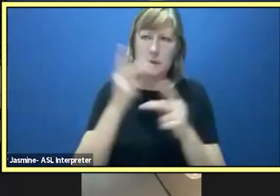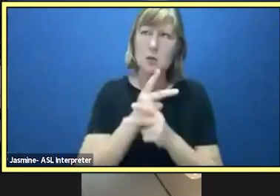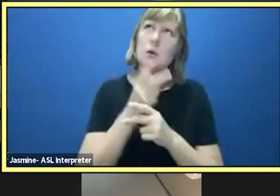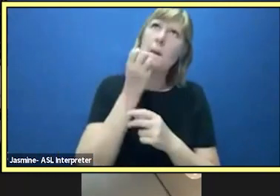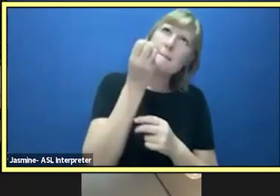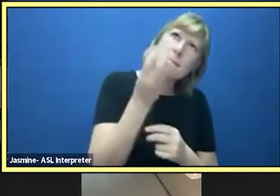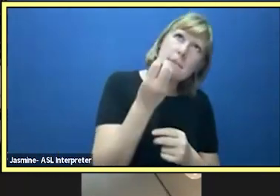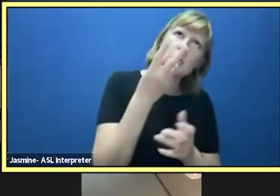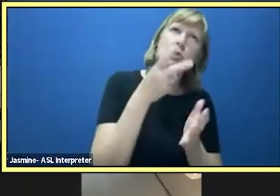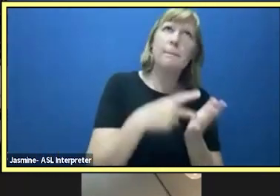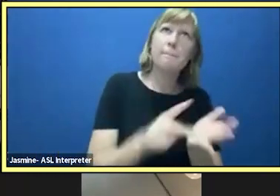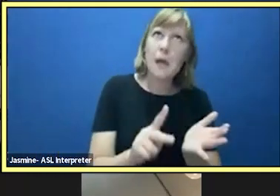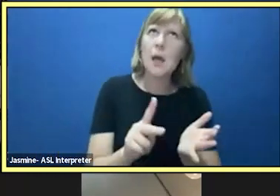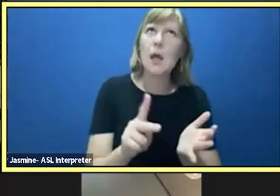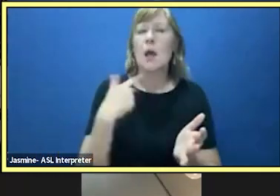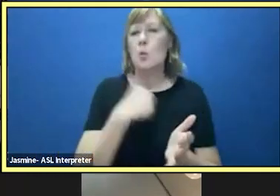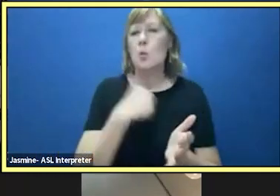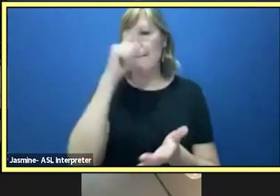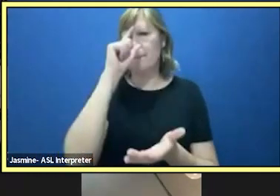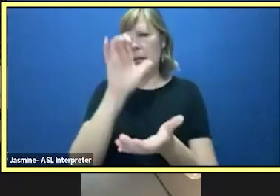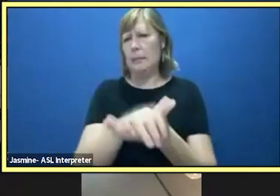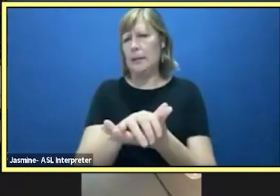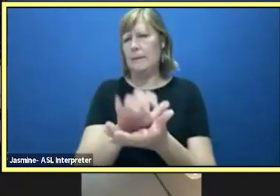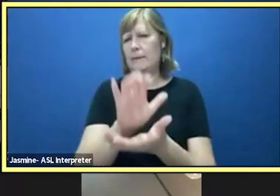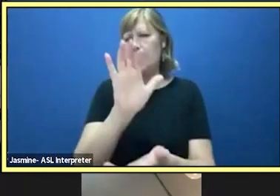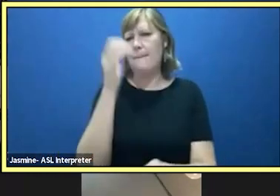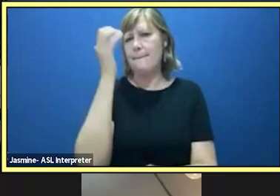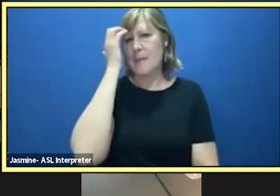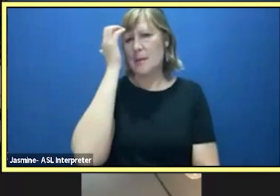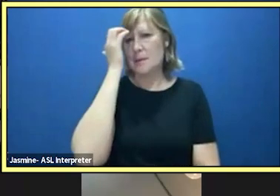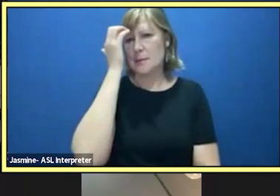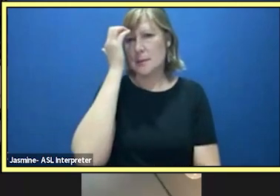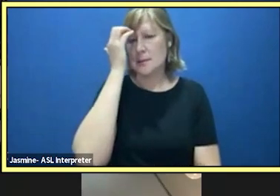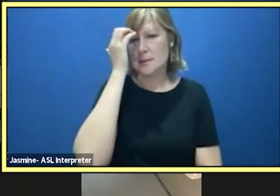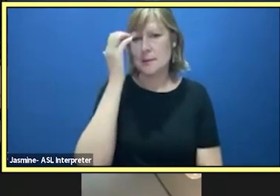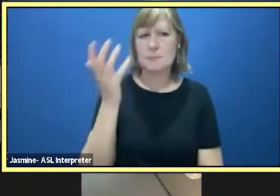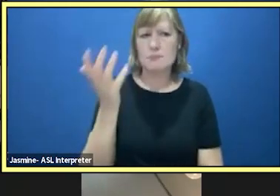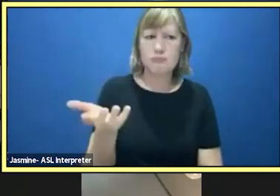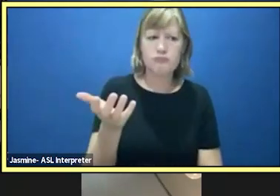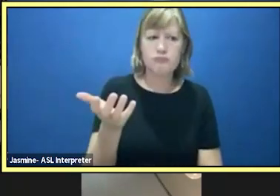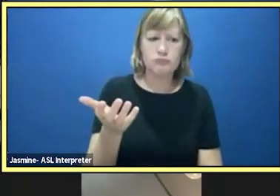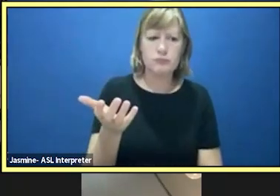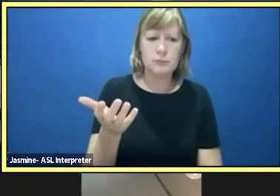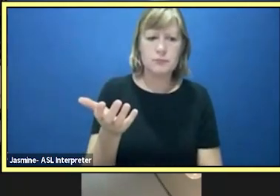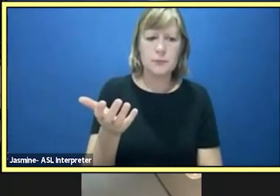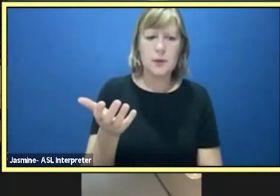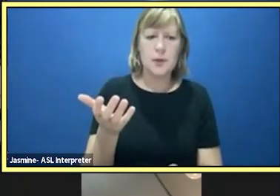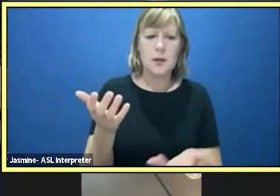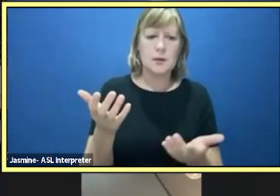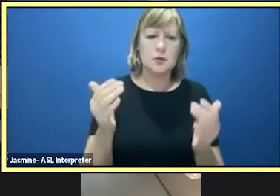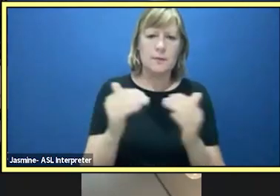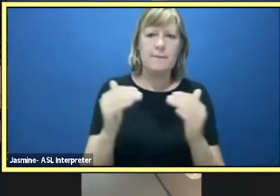makes the most sense based on how much time we expect case managers to be spending with individuals over the course of a year.